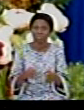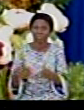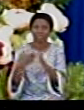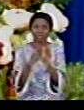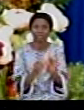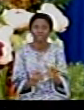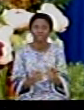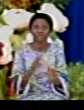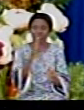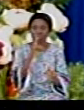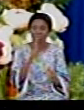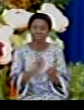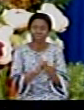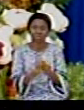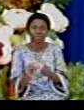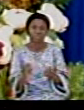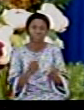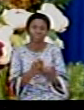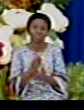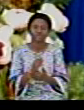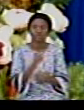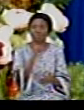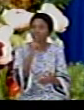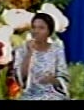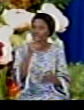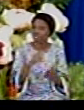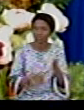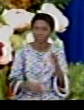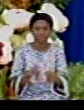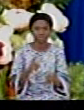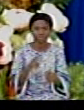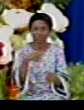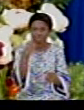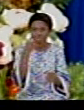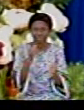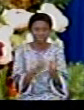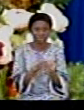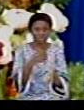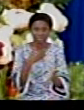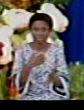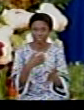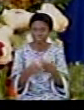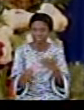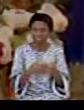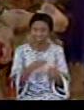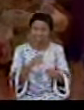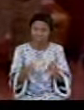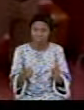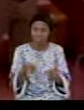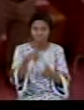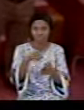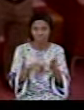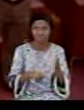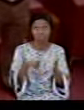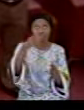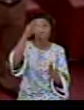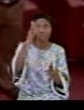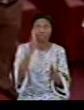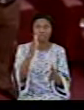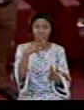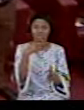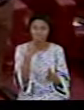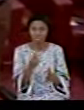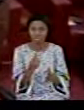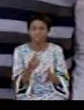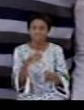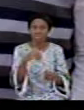there is not what people say that matter, but what God says. Let's pray. The beating, the